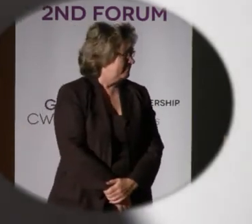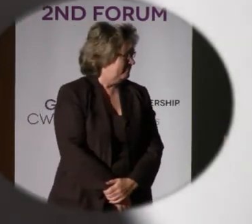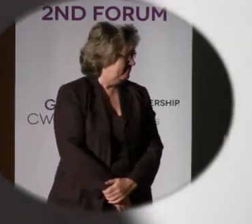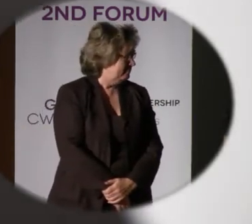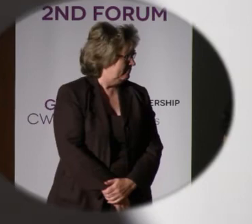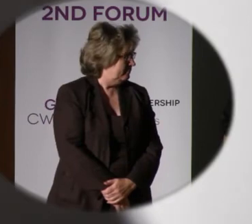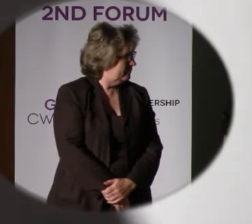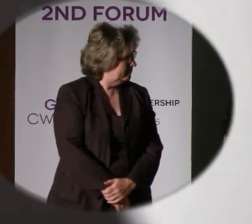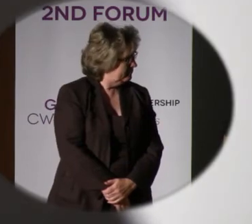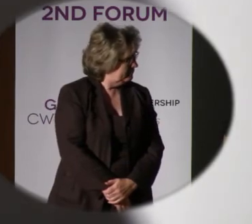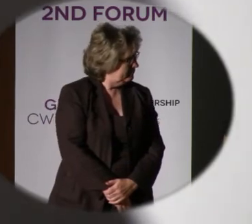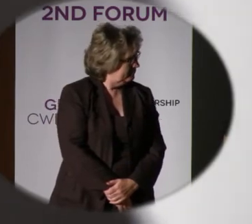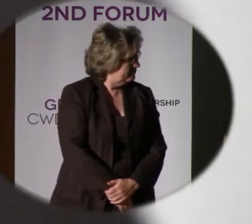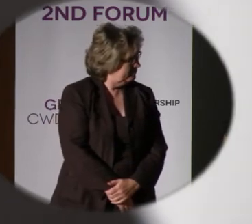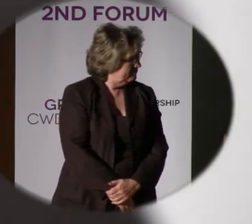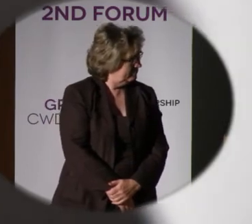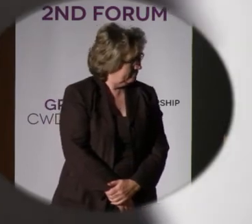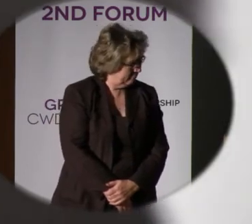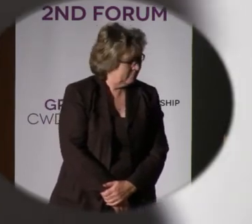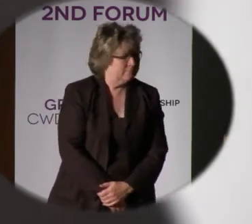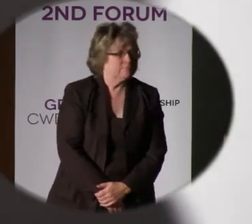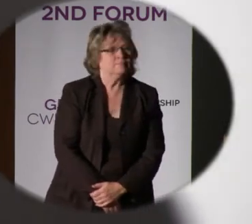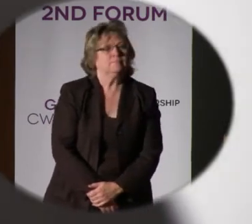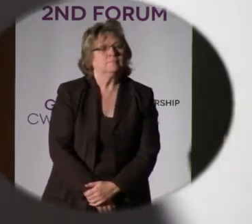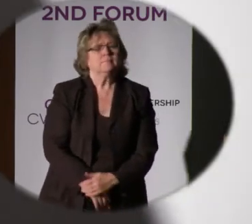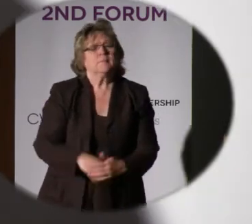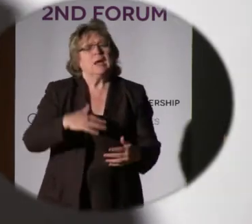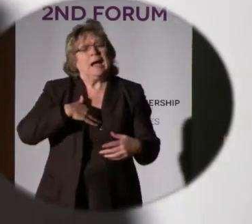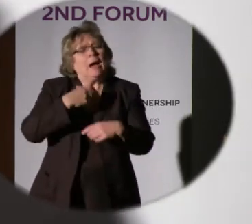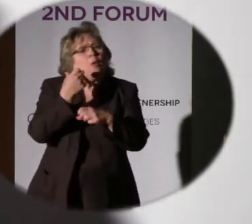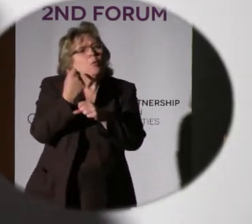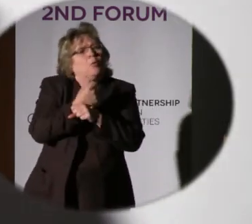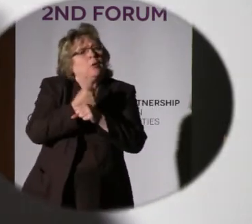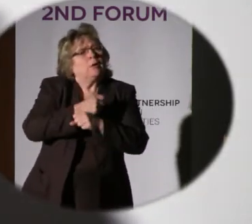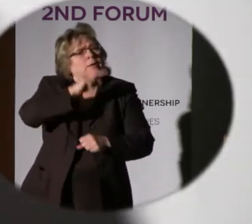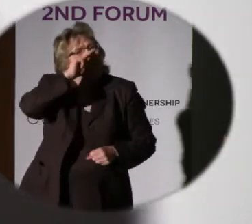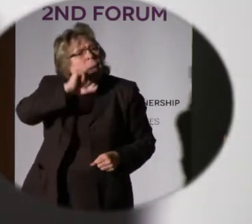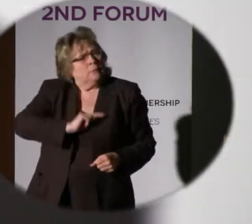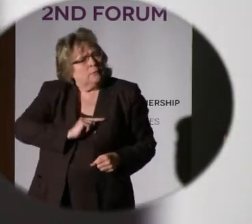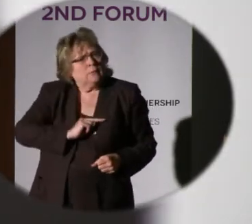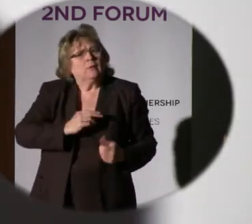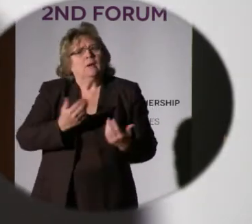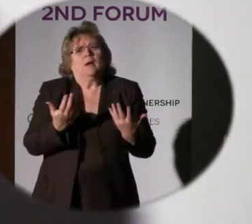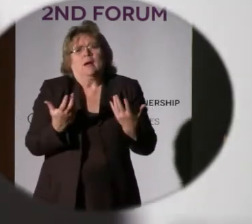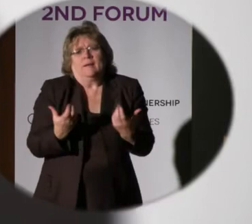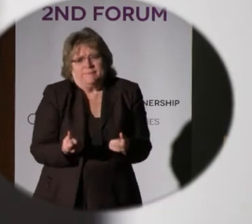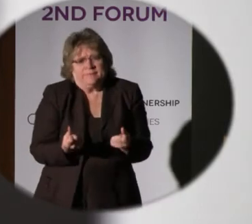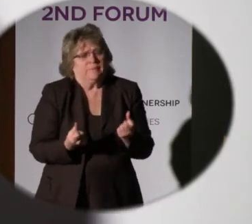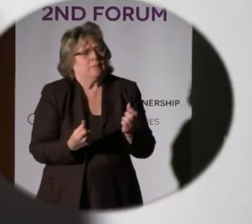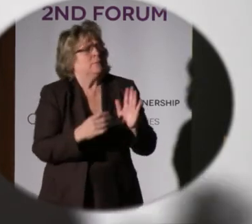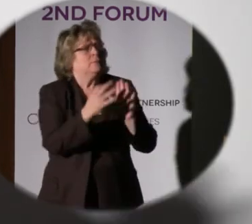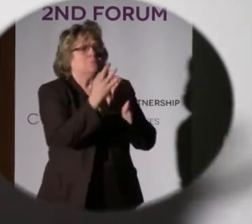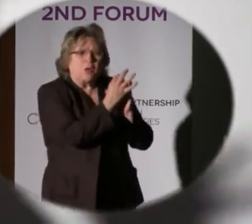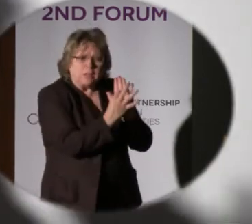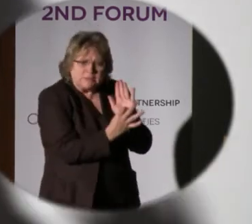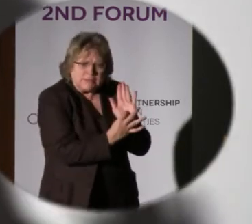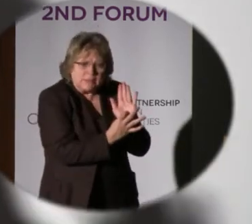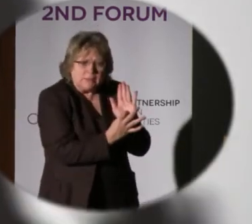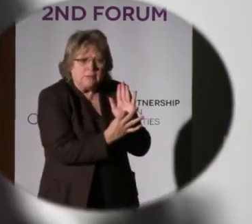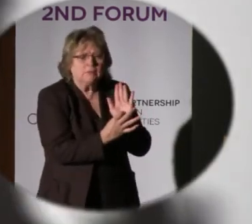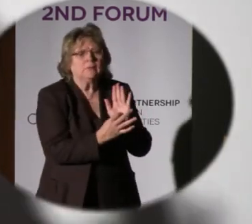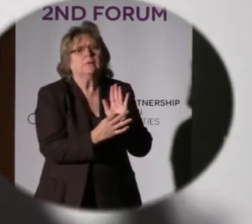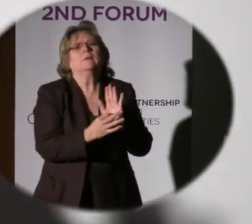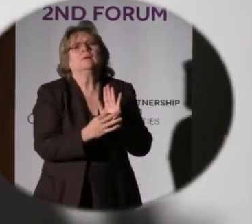regulation policy framework and partnership on children with disability